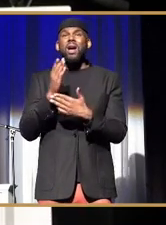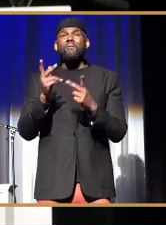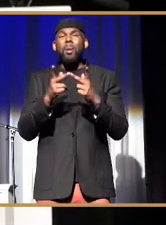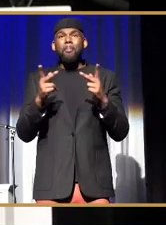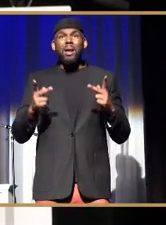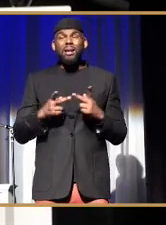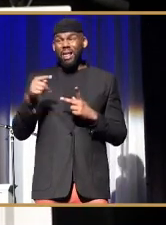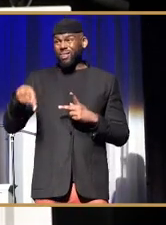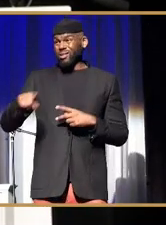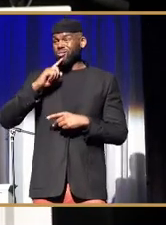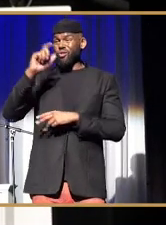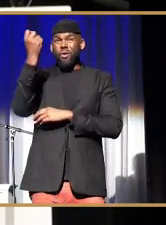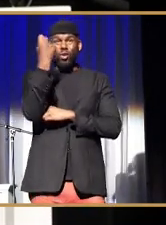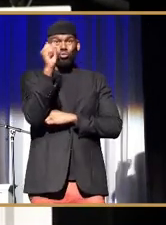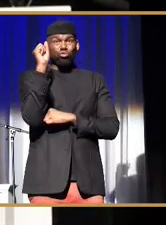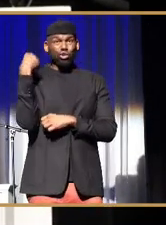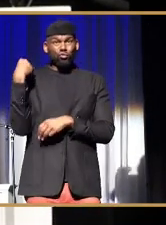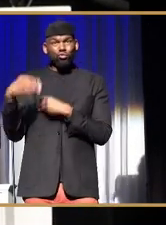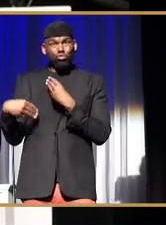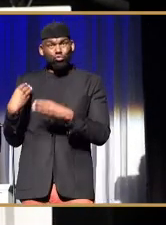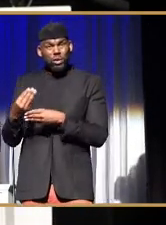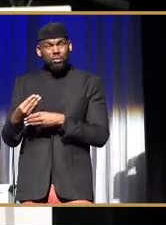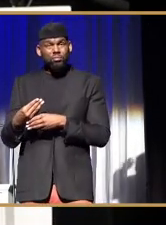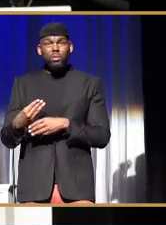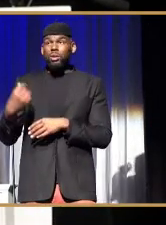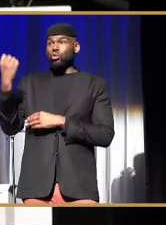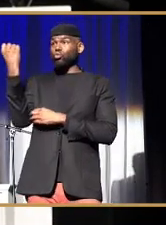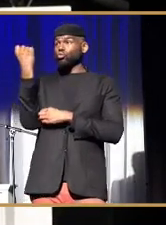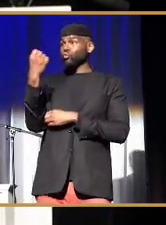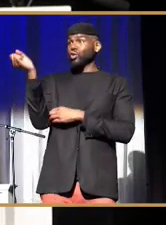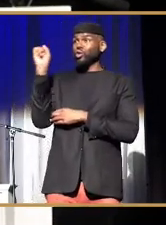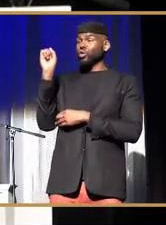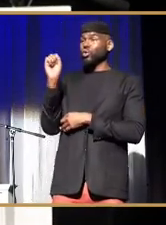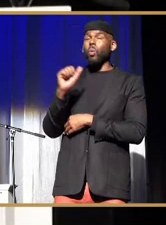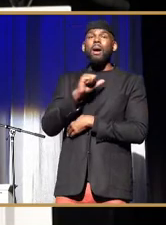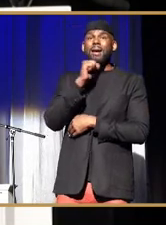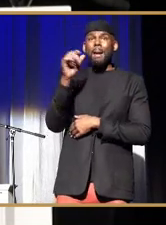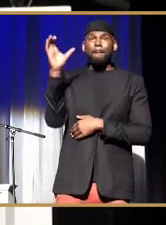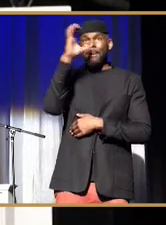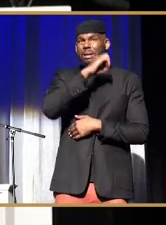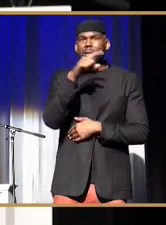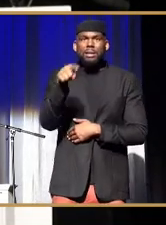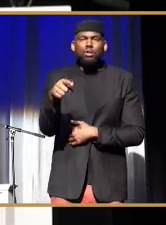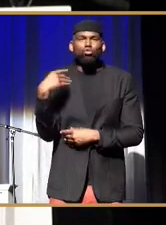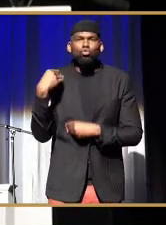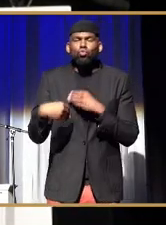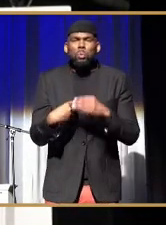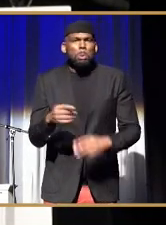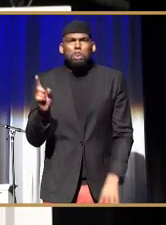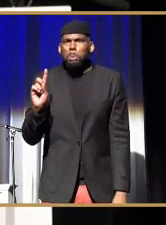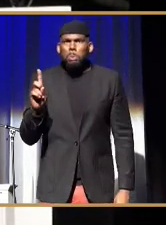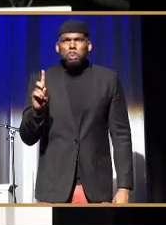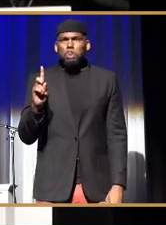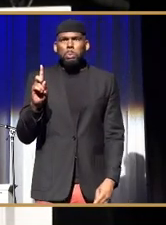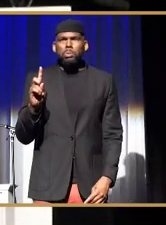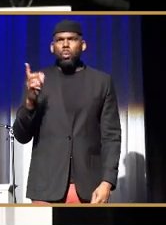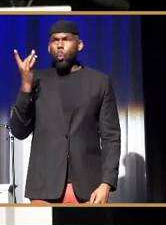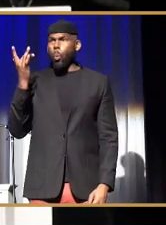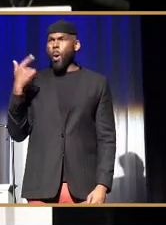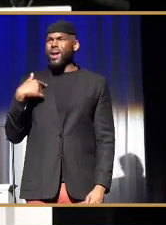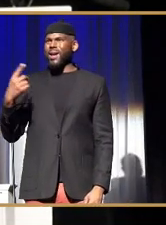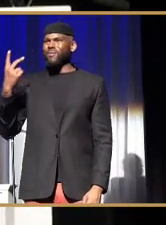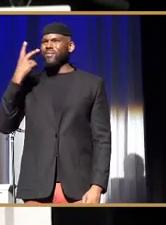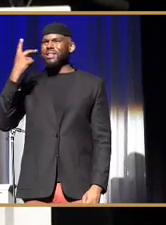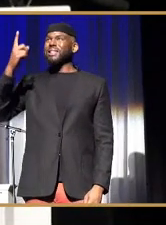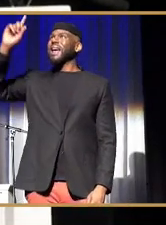revolutionary generation. Revolution will not skip this generation, because I've seen the